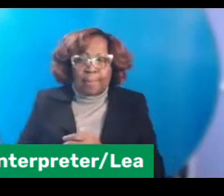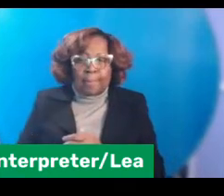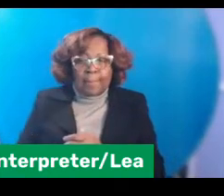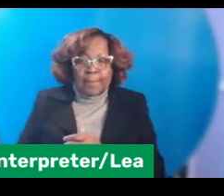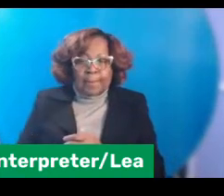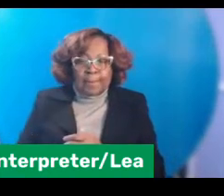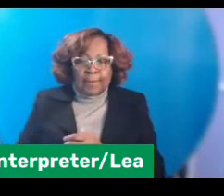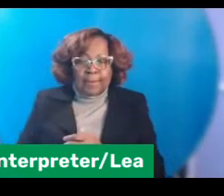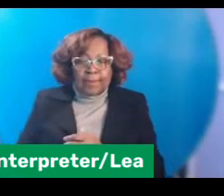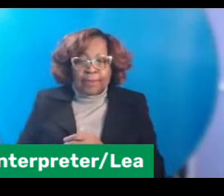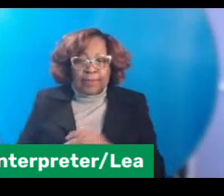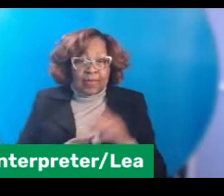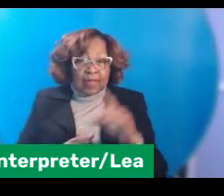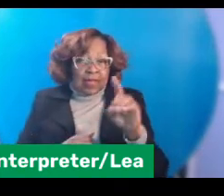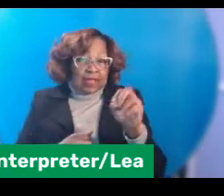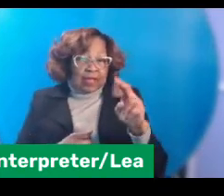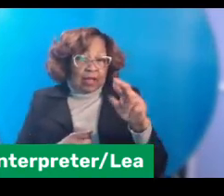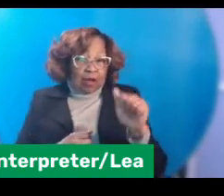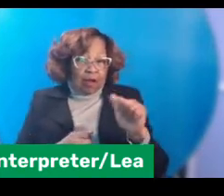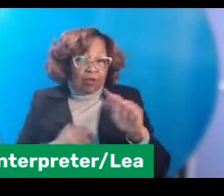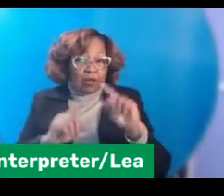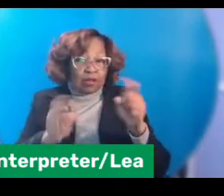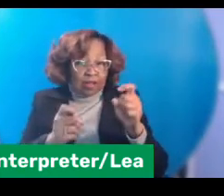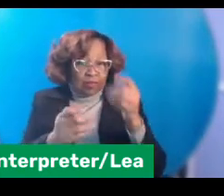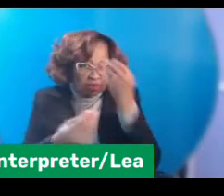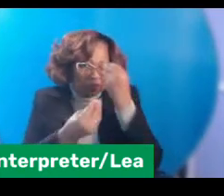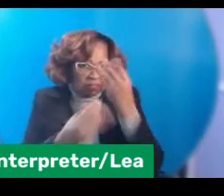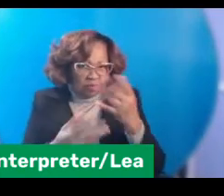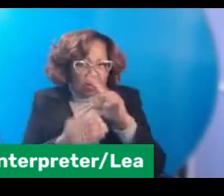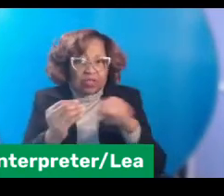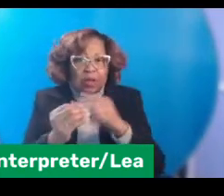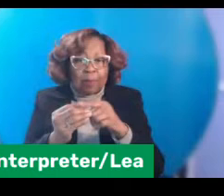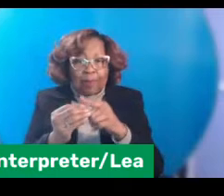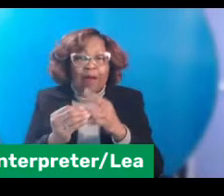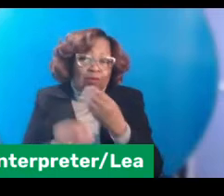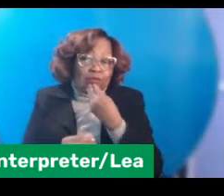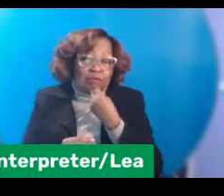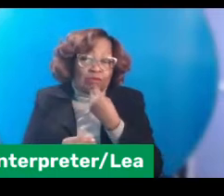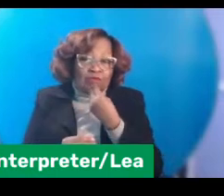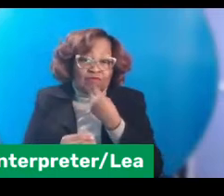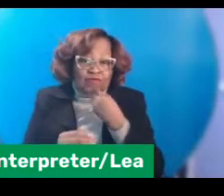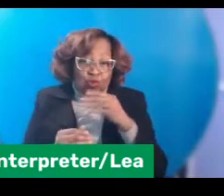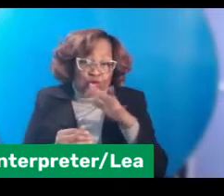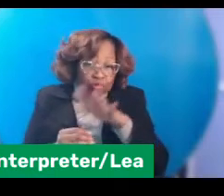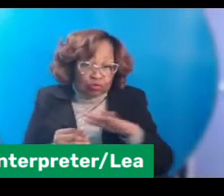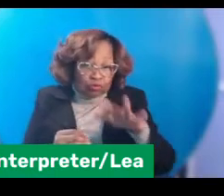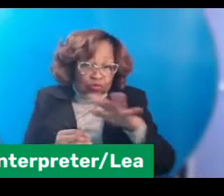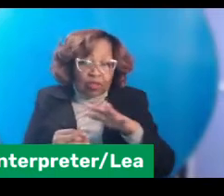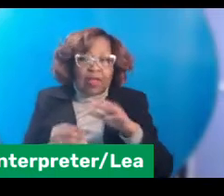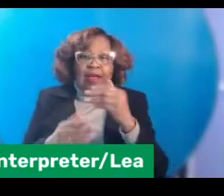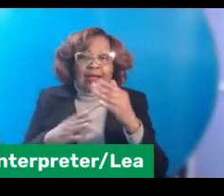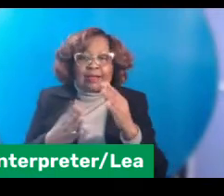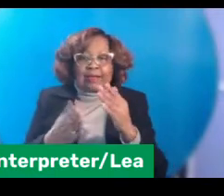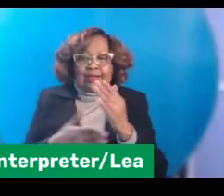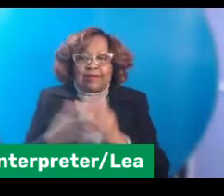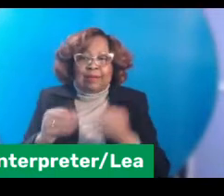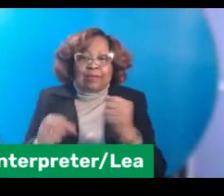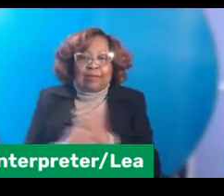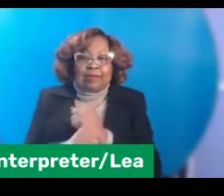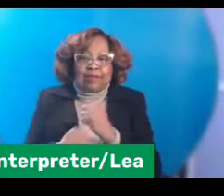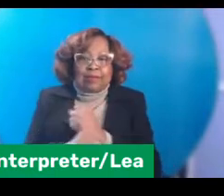Diarra gave you a little bit of background of the grocery landscape in Austin, and here are some statistics that help show the extent of this